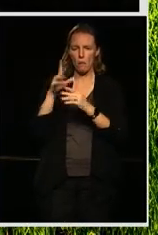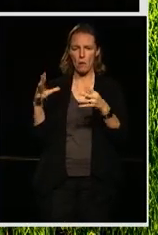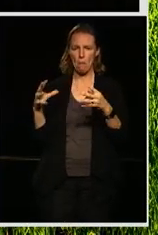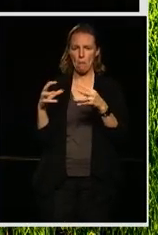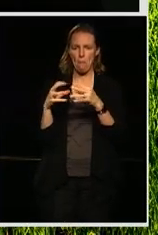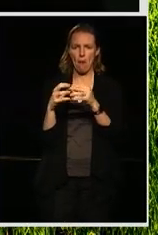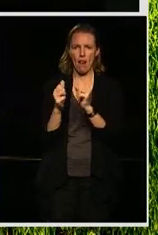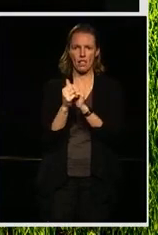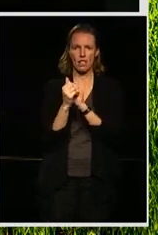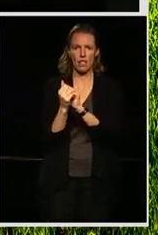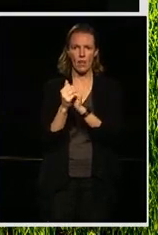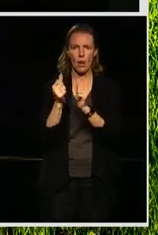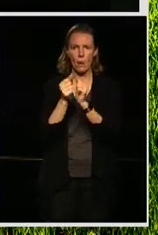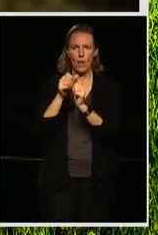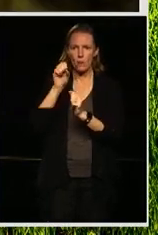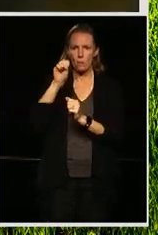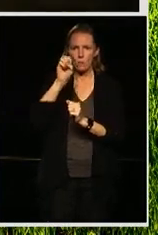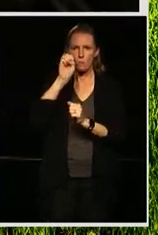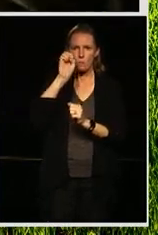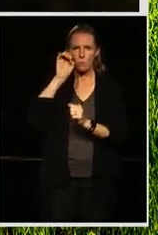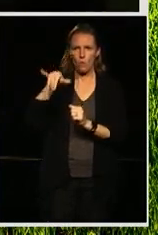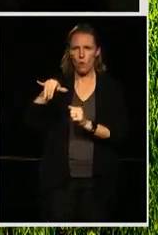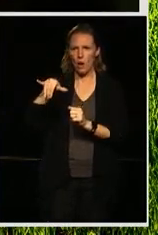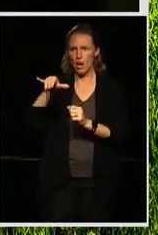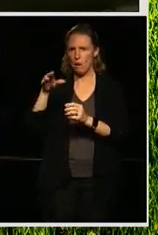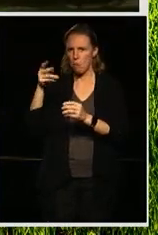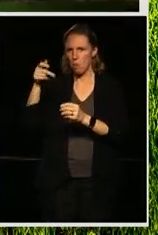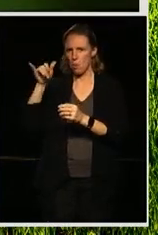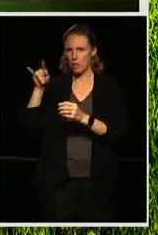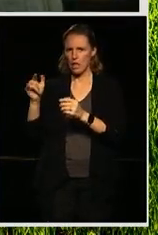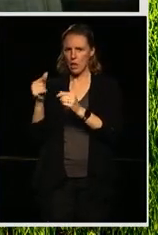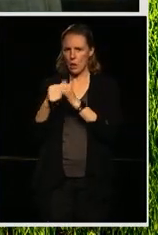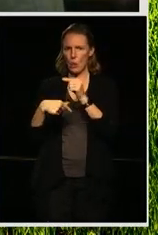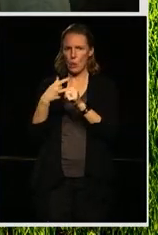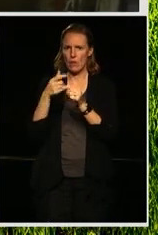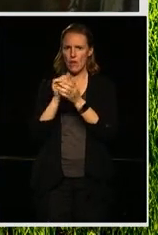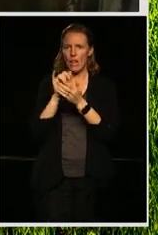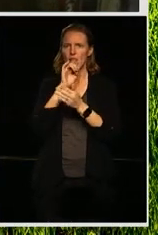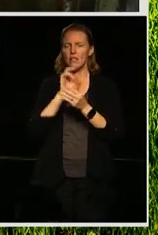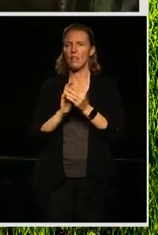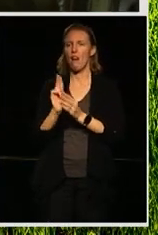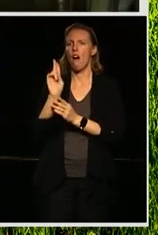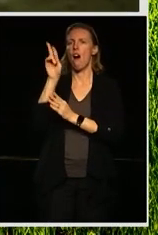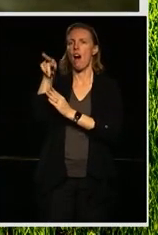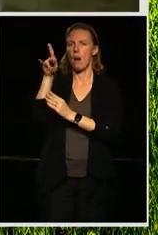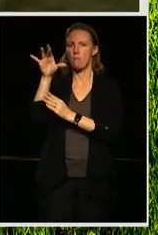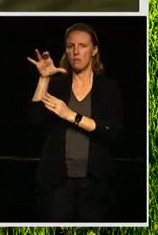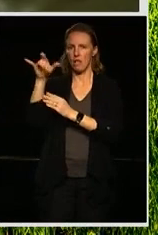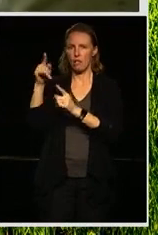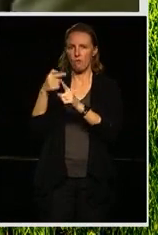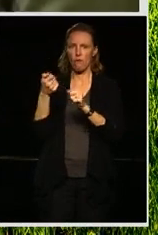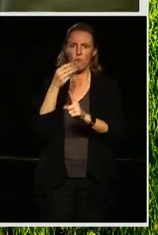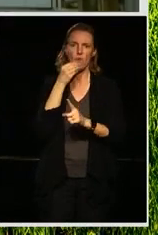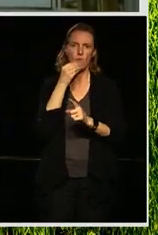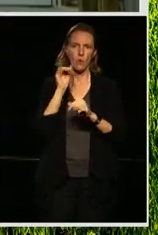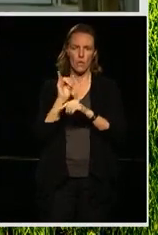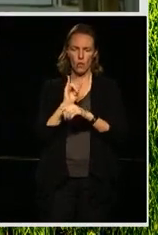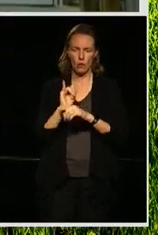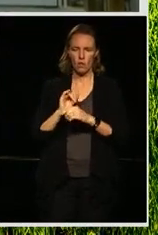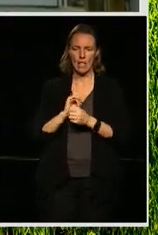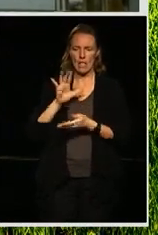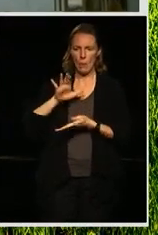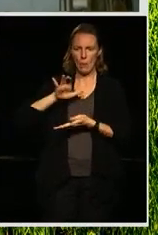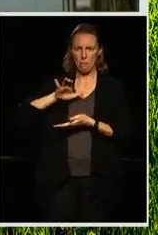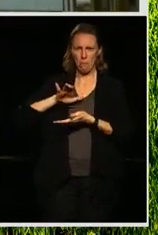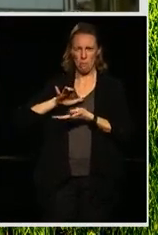together with a soy protein glue that is upcycled from the food industry. We